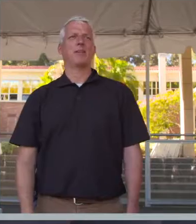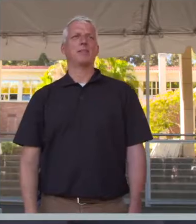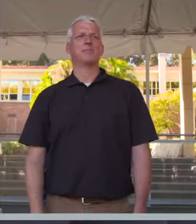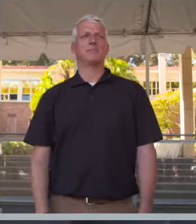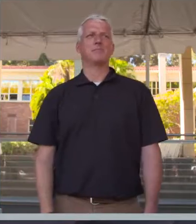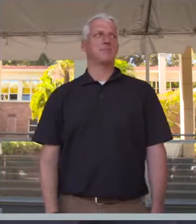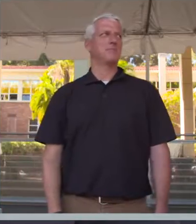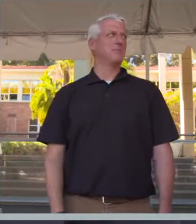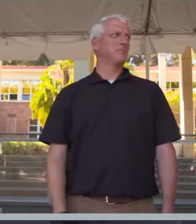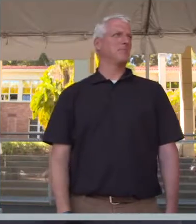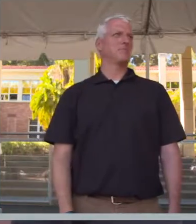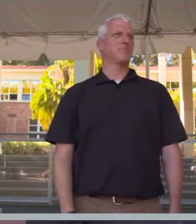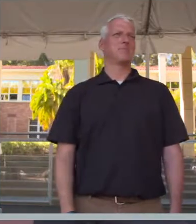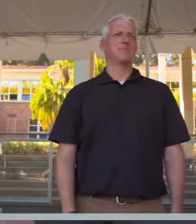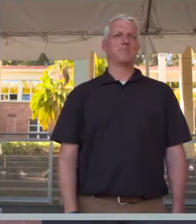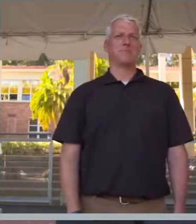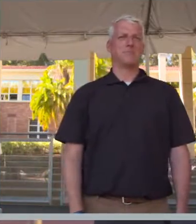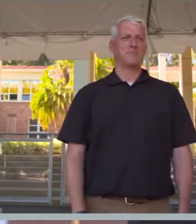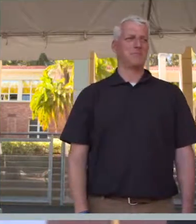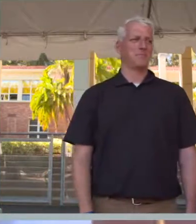Supriti Veda Pemecha.